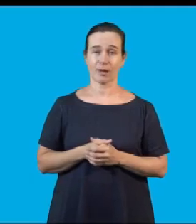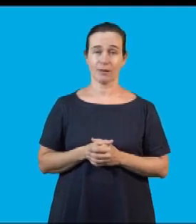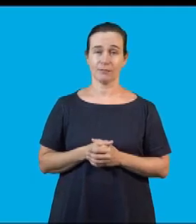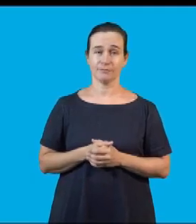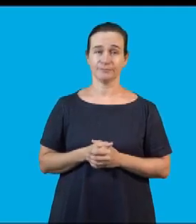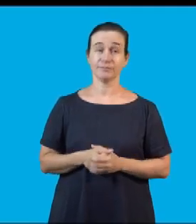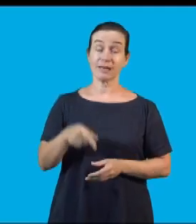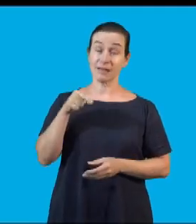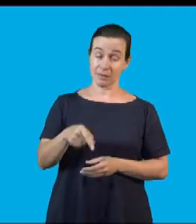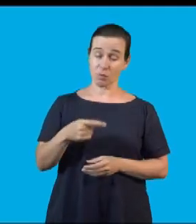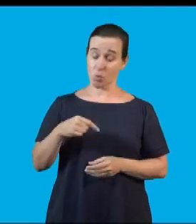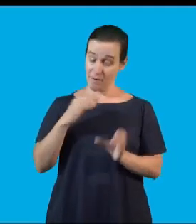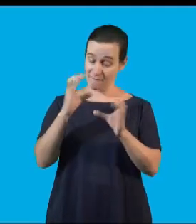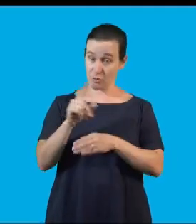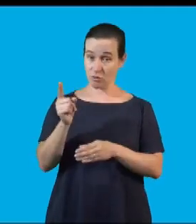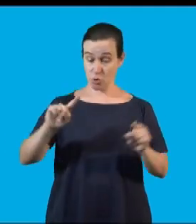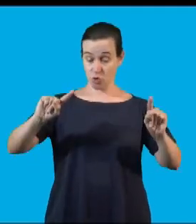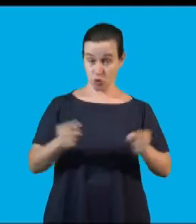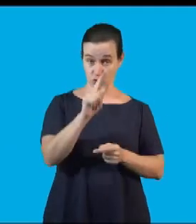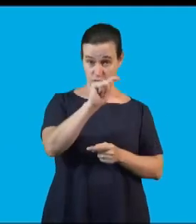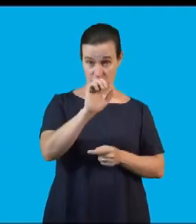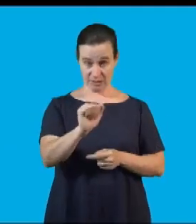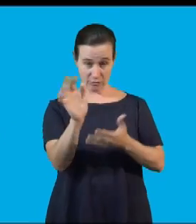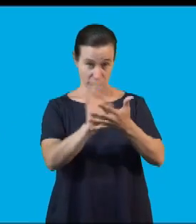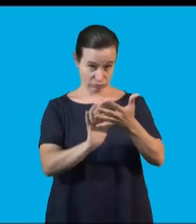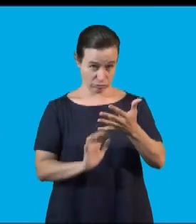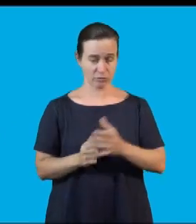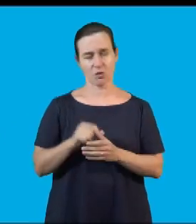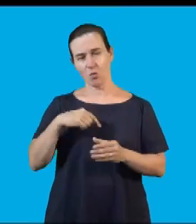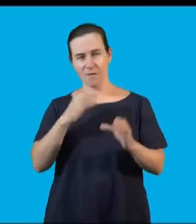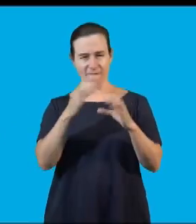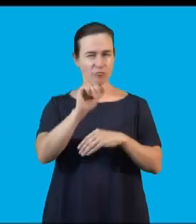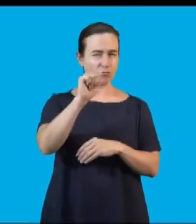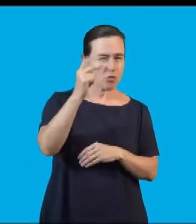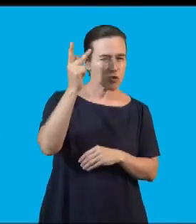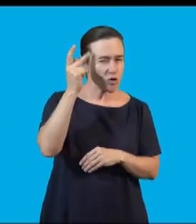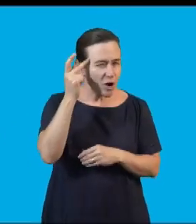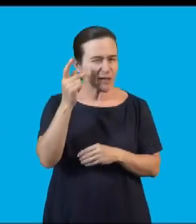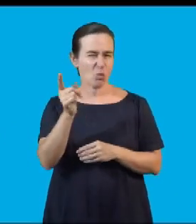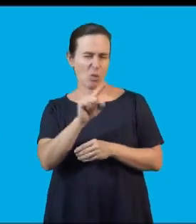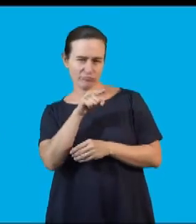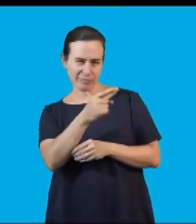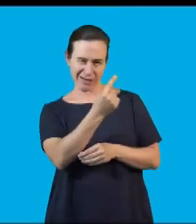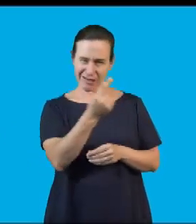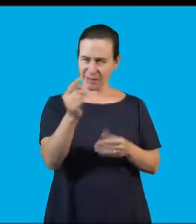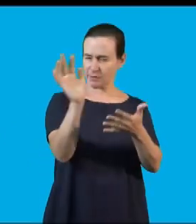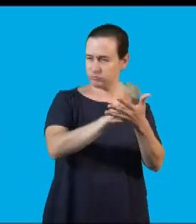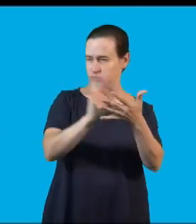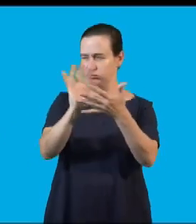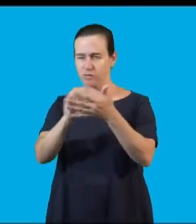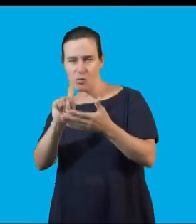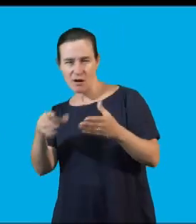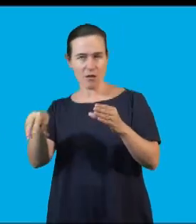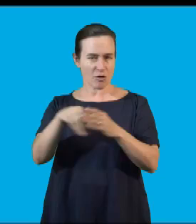This lesson has been on shorter transactional texts. We focused on your knowledge and on the features